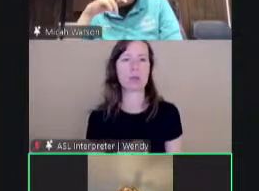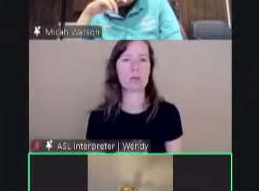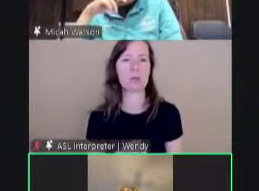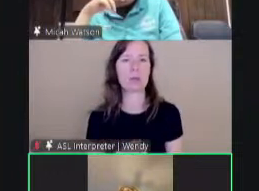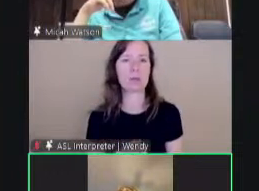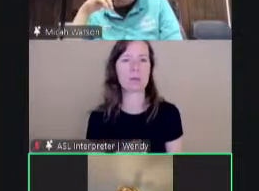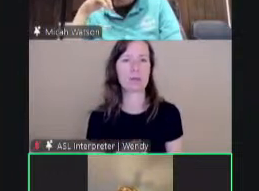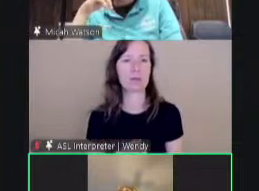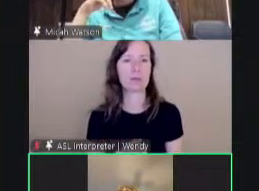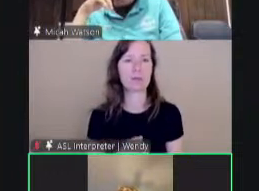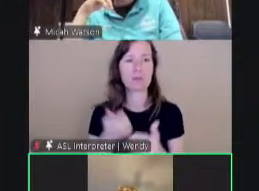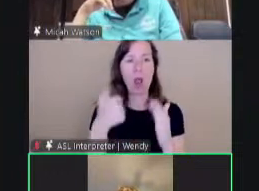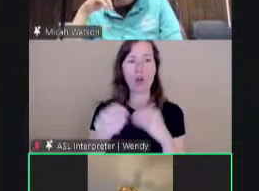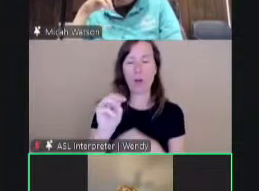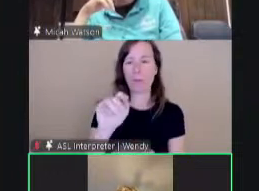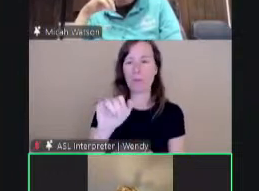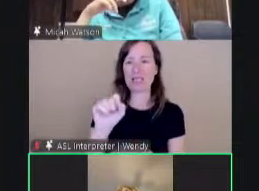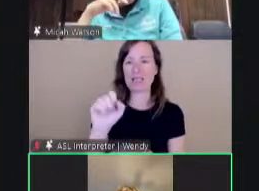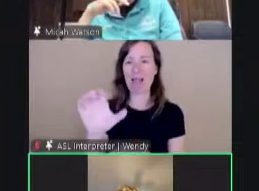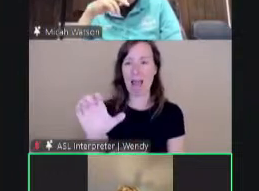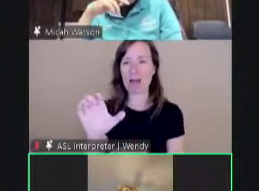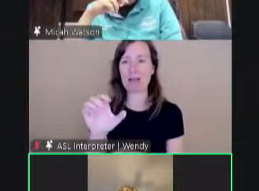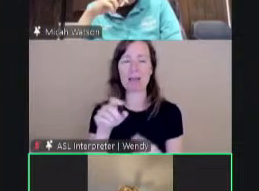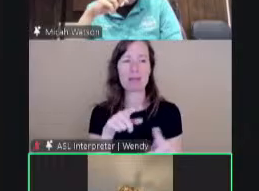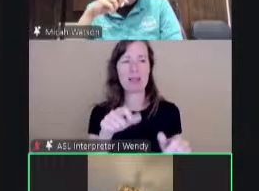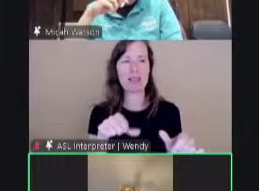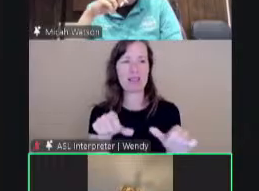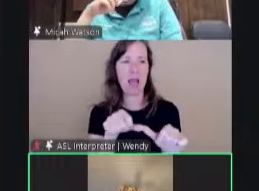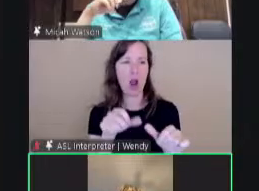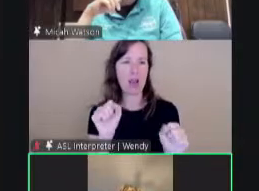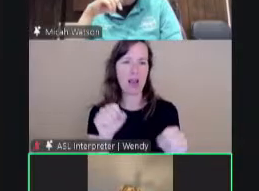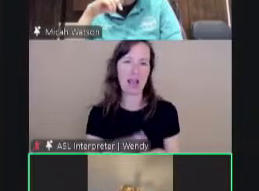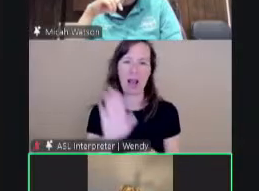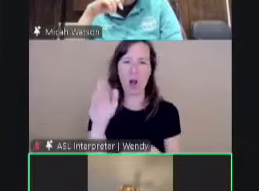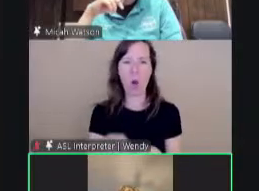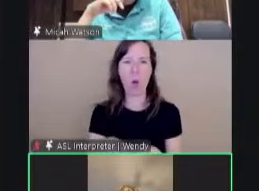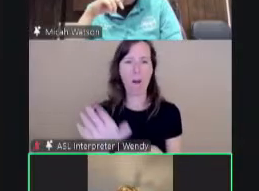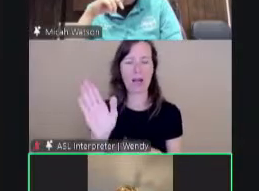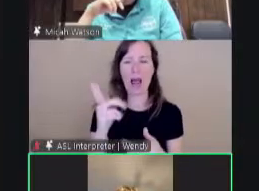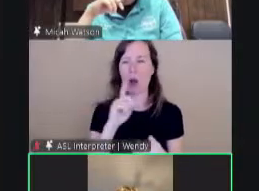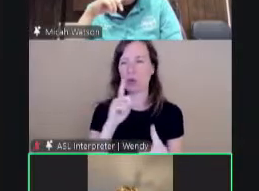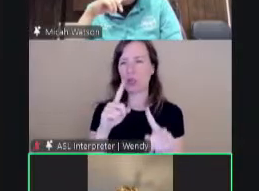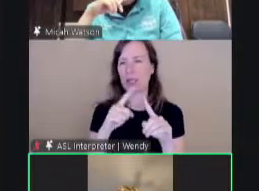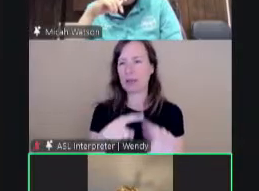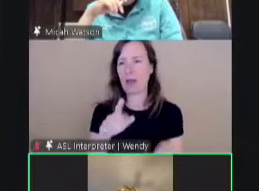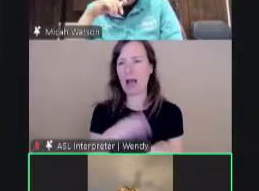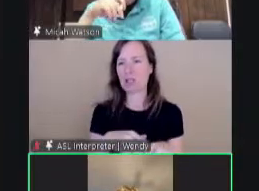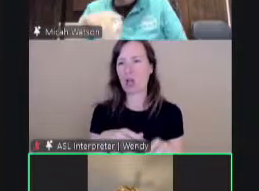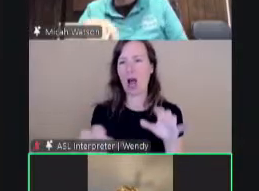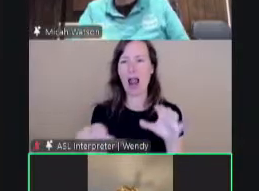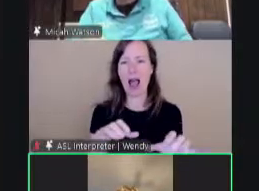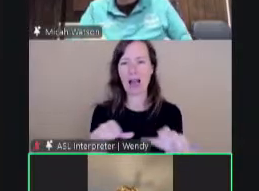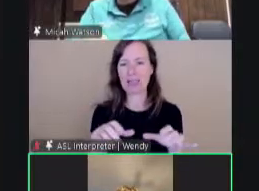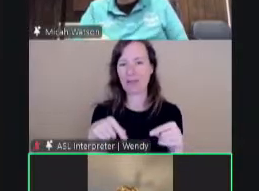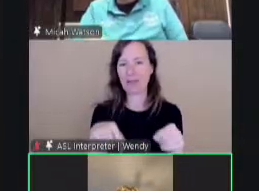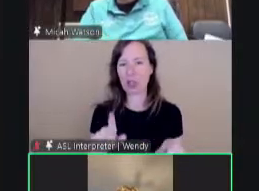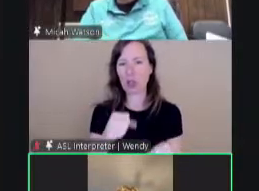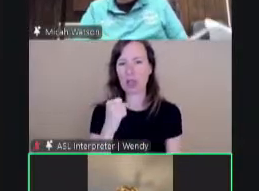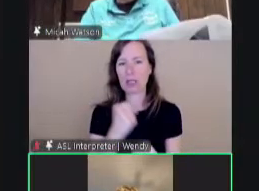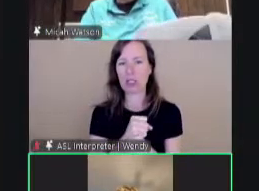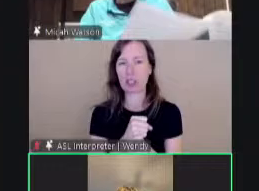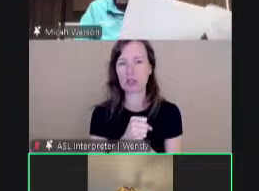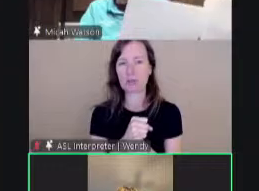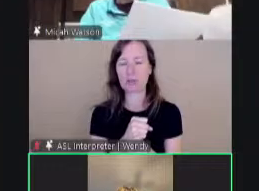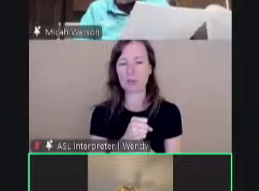Under miscellaneous, now this area can fluctuate, it all depends on activity during the year, but